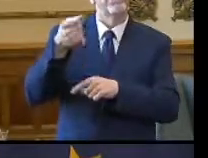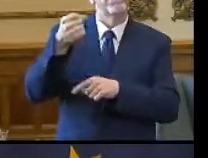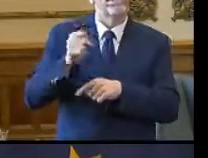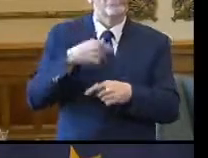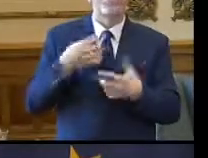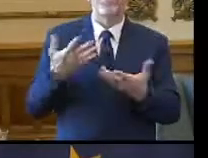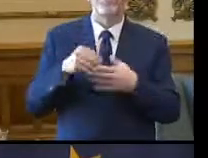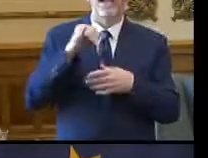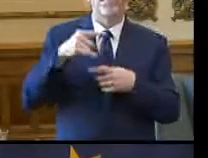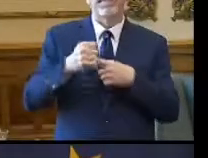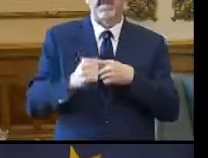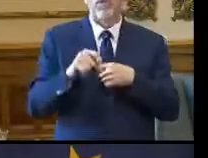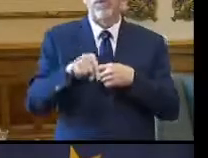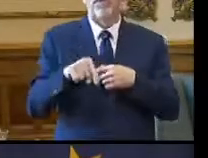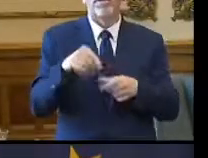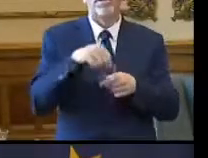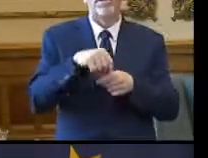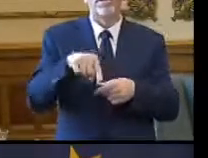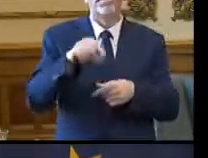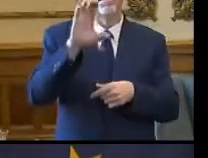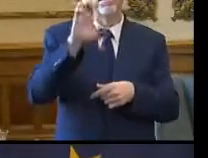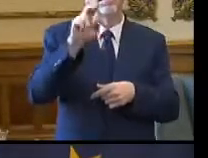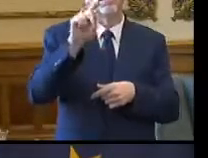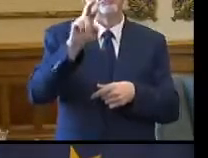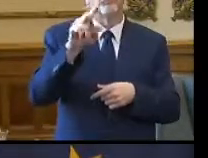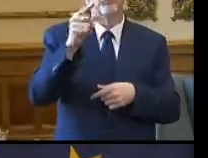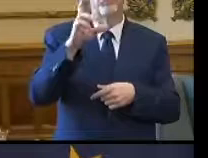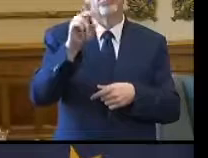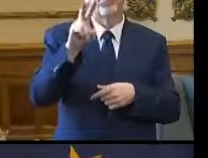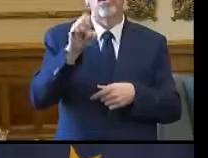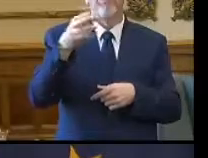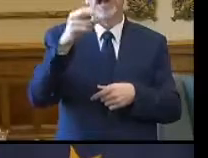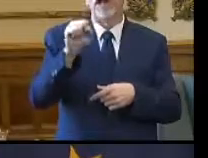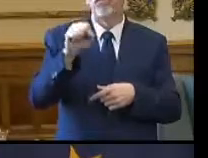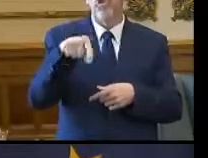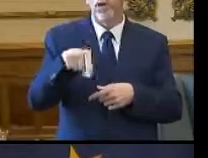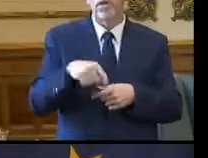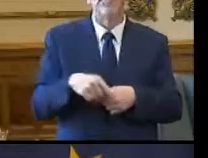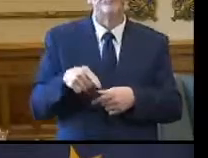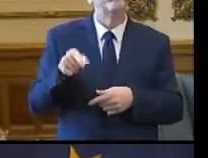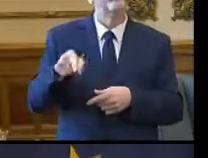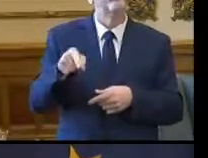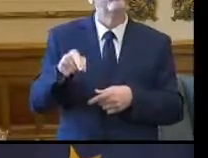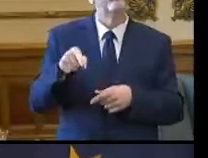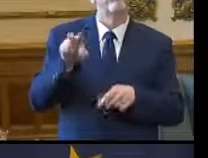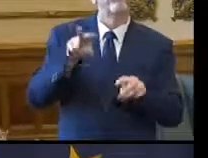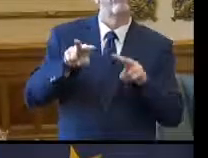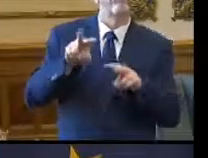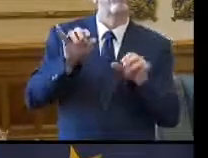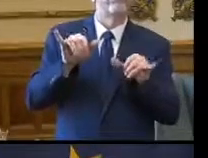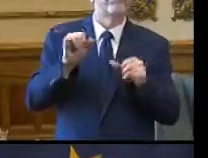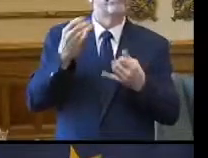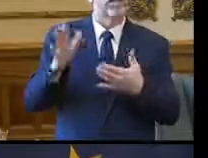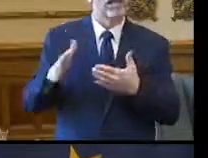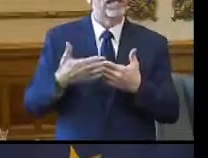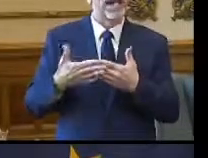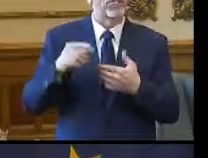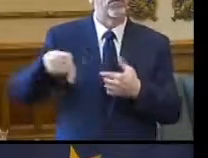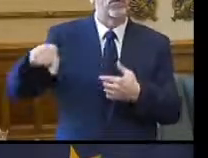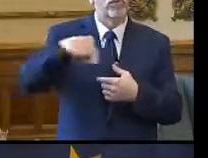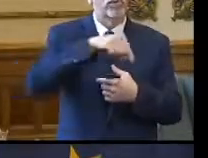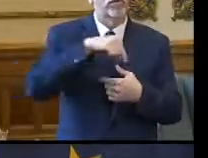State Department of Health, and all the recommendations that come to us. First and foremost, I think our core goal, our mission is to provide